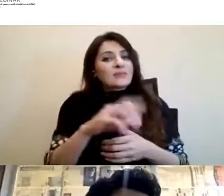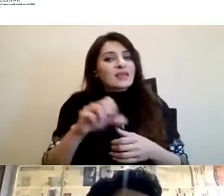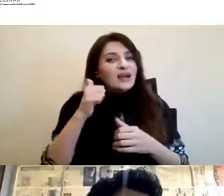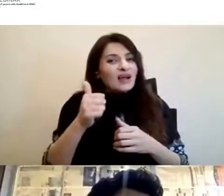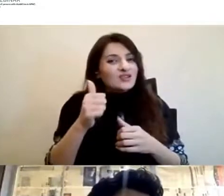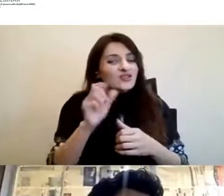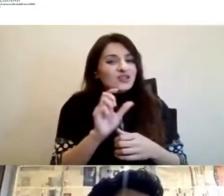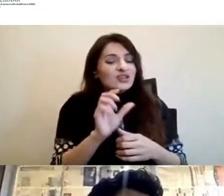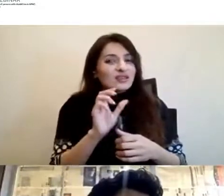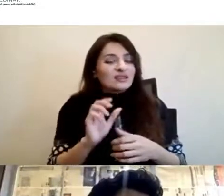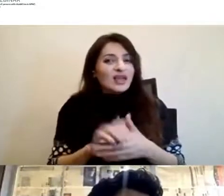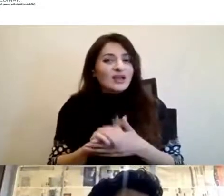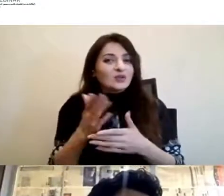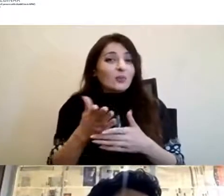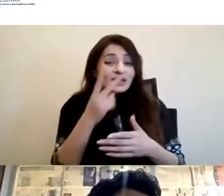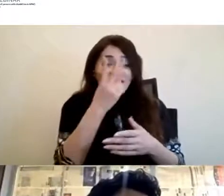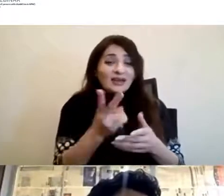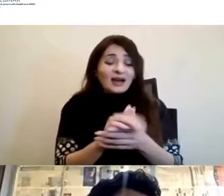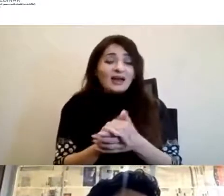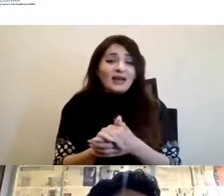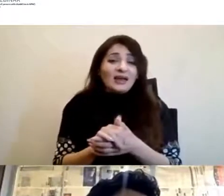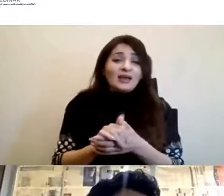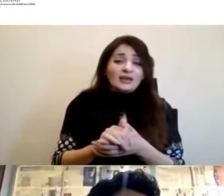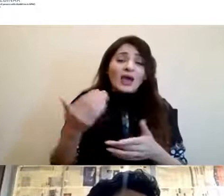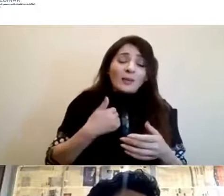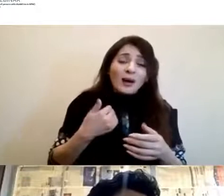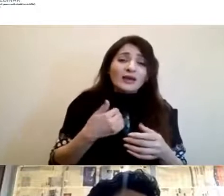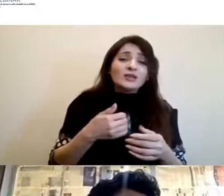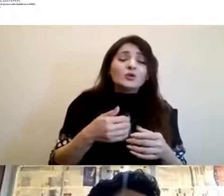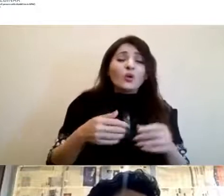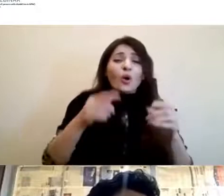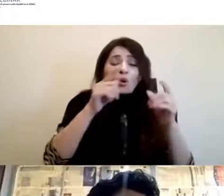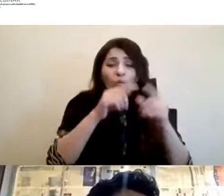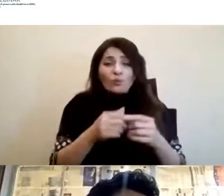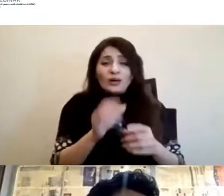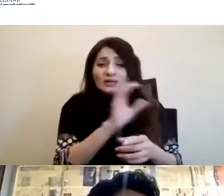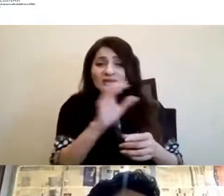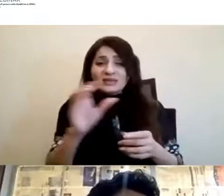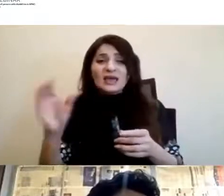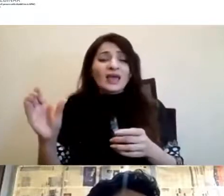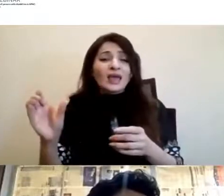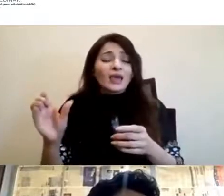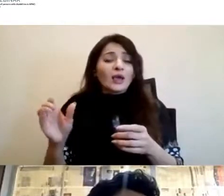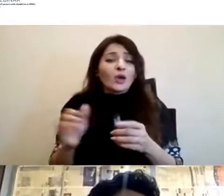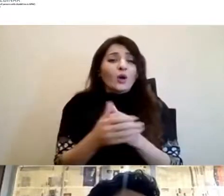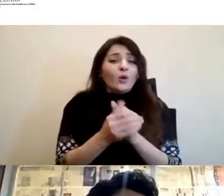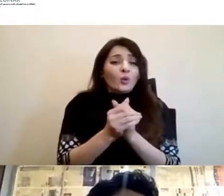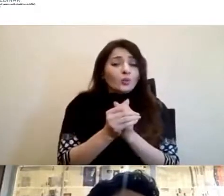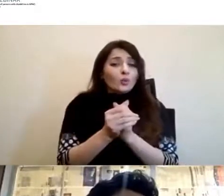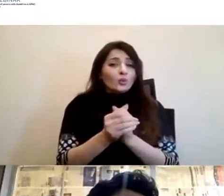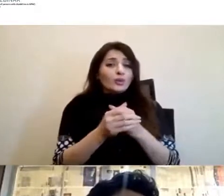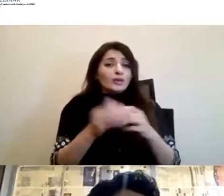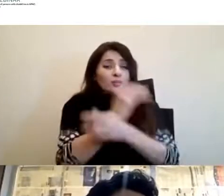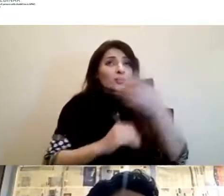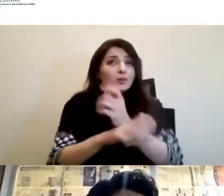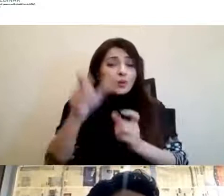been seeing the difference that our products really are making for people with disabilities. I recognize there's always room for